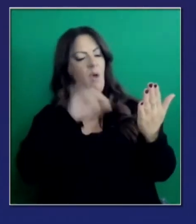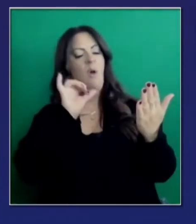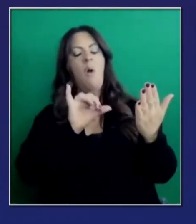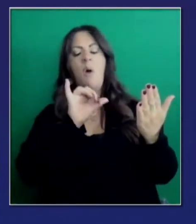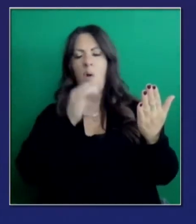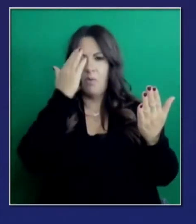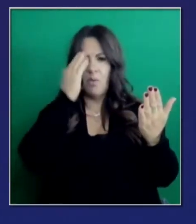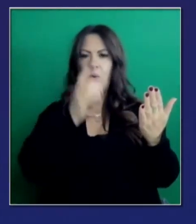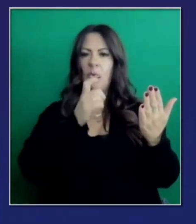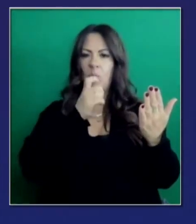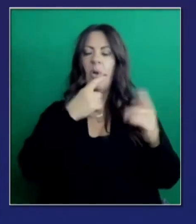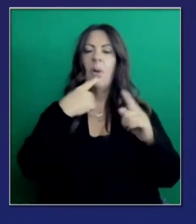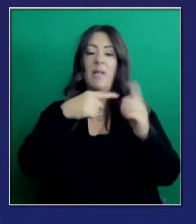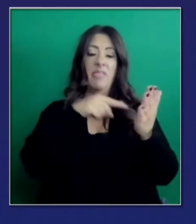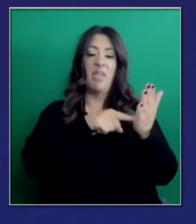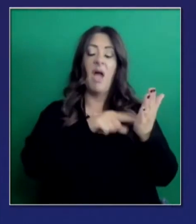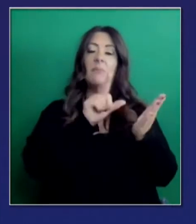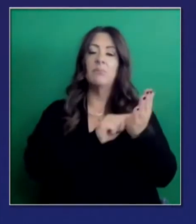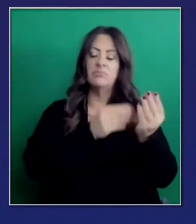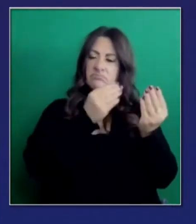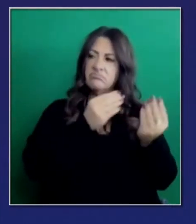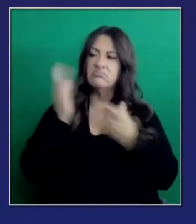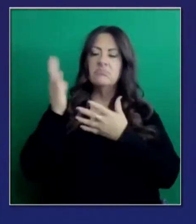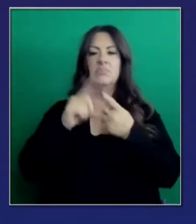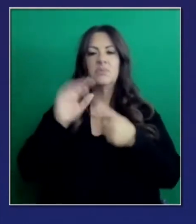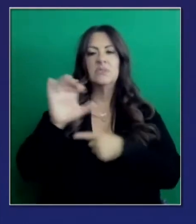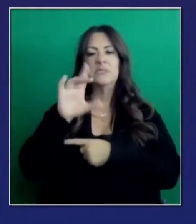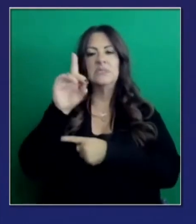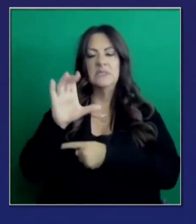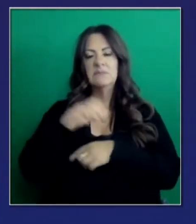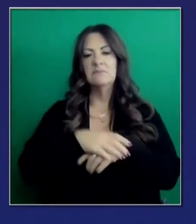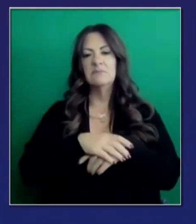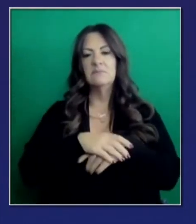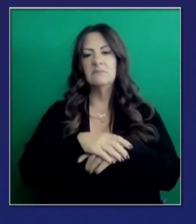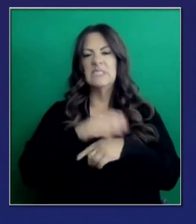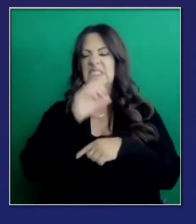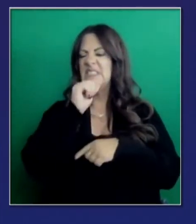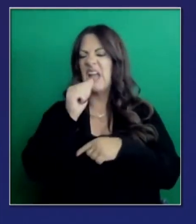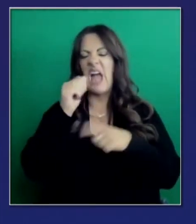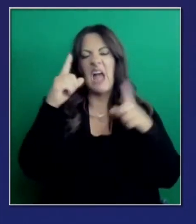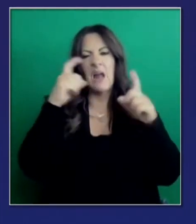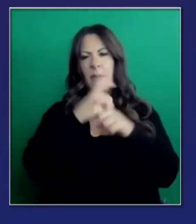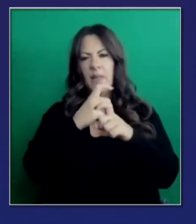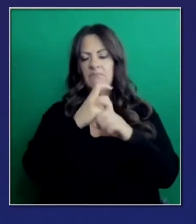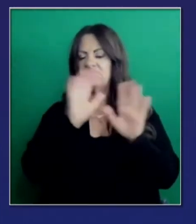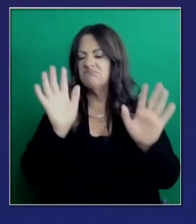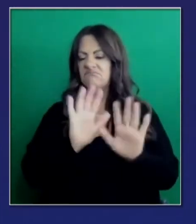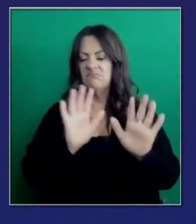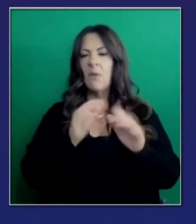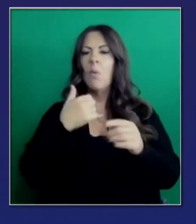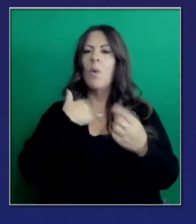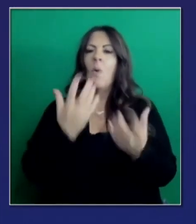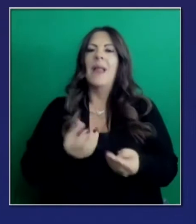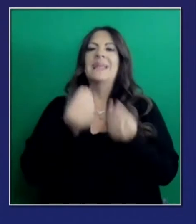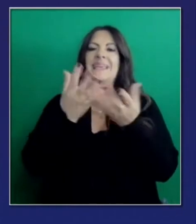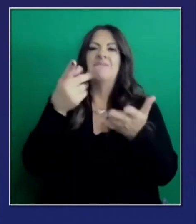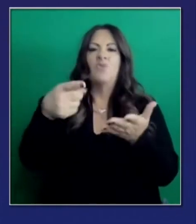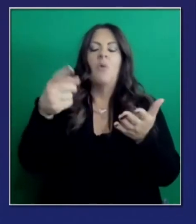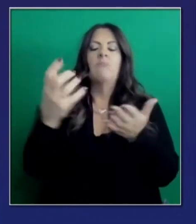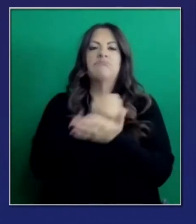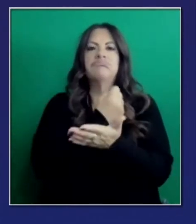said, the idea is not very complicated. We want to provide you the opportunity to sign up on this app, the My